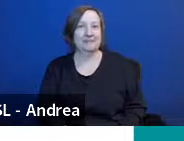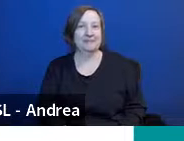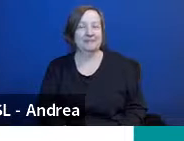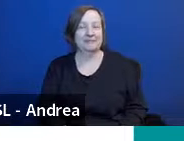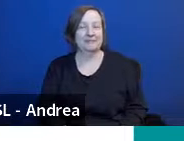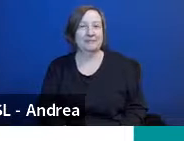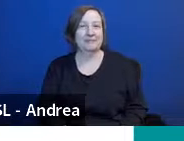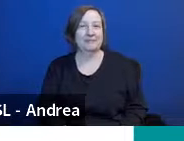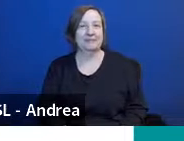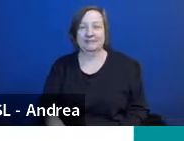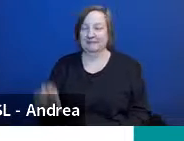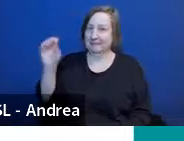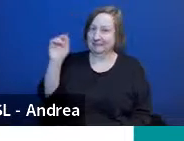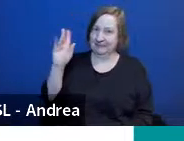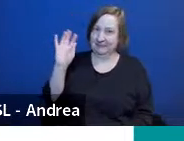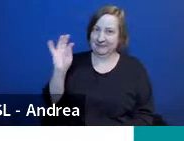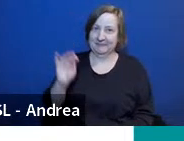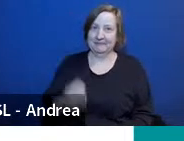All right.